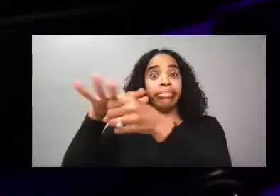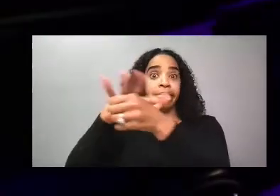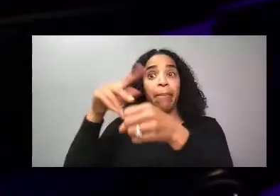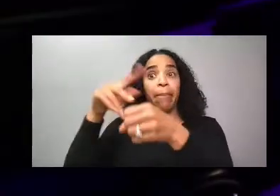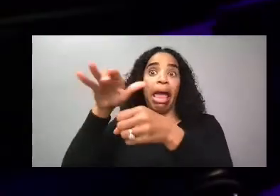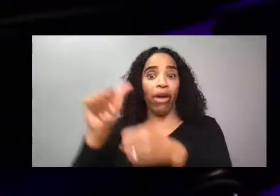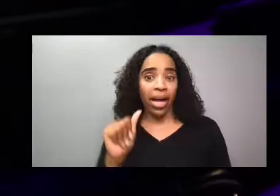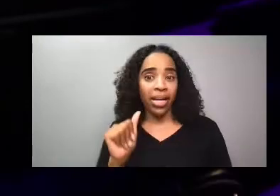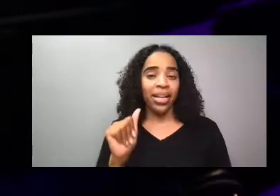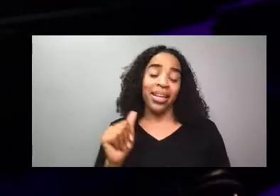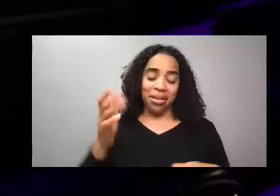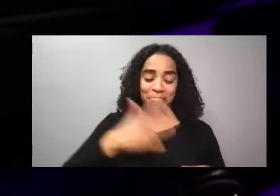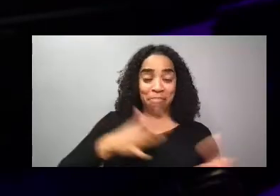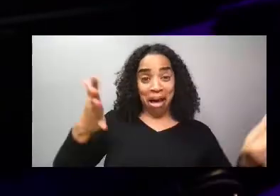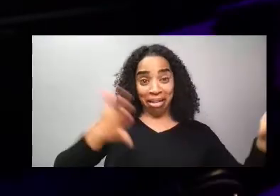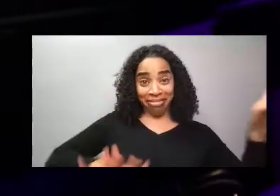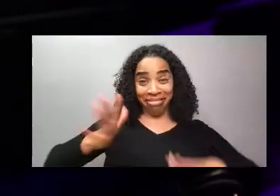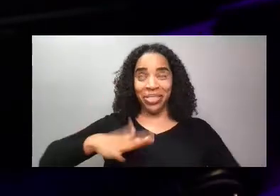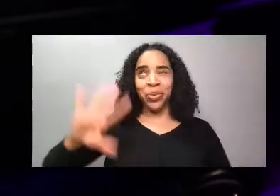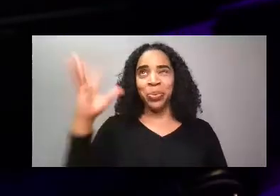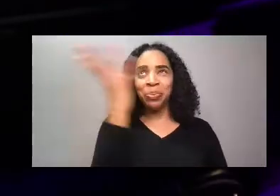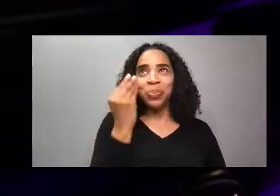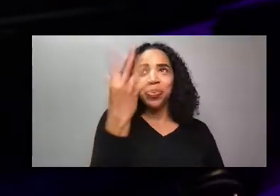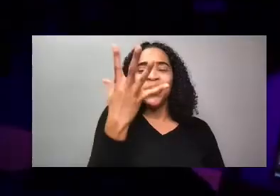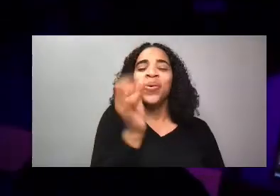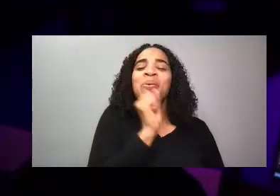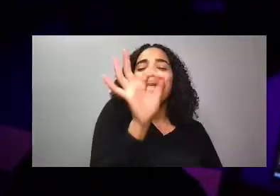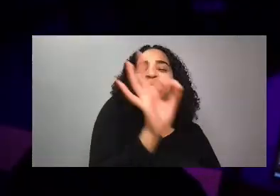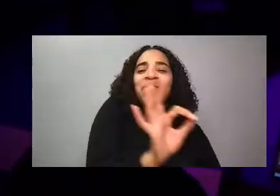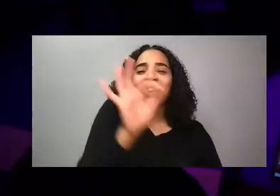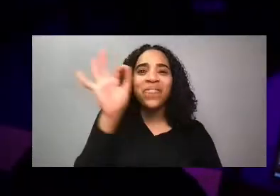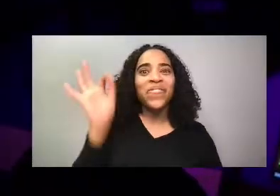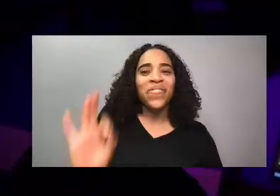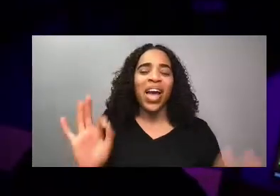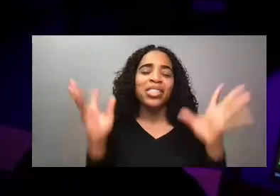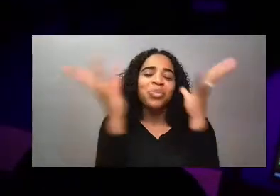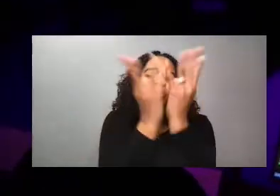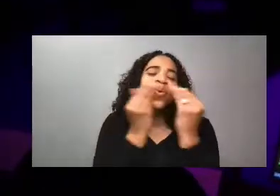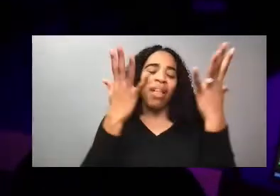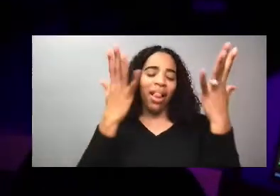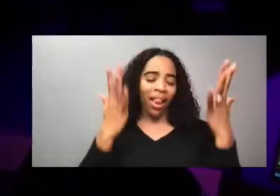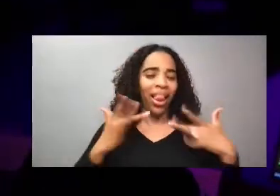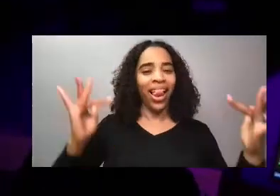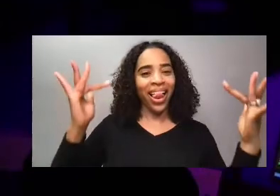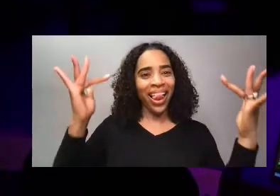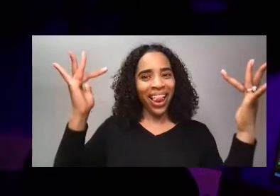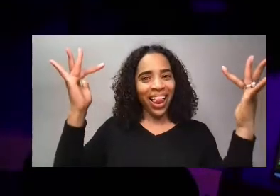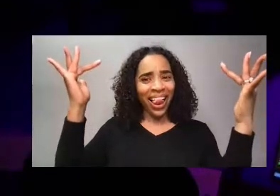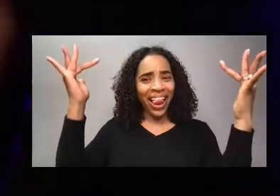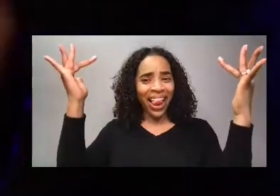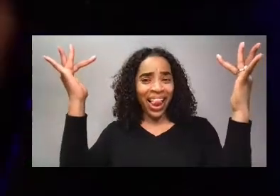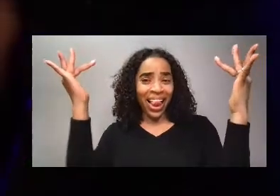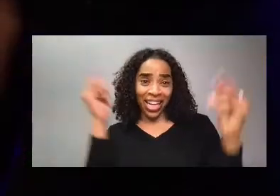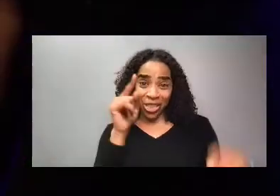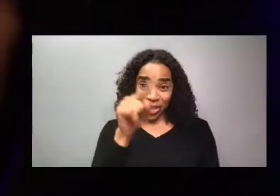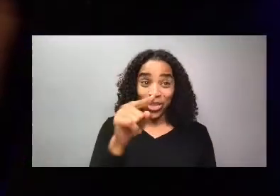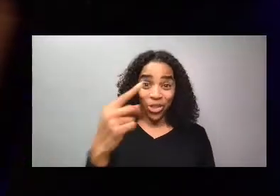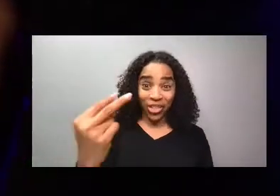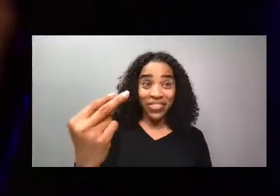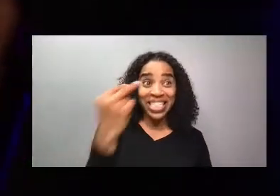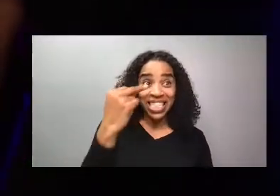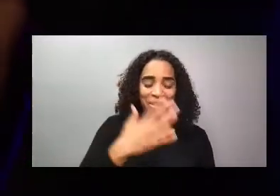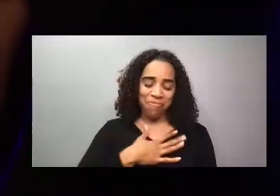dress I wore. It was haute couture and it was beautiful. You should have seen the dress I